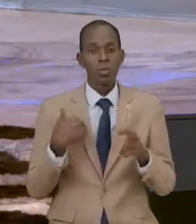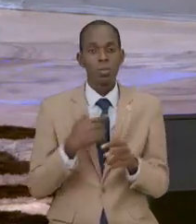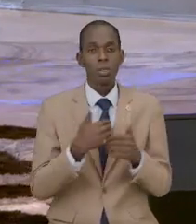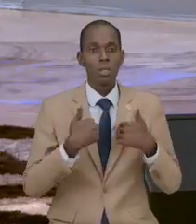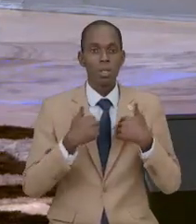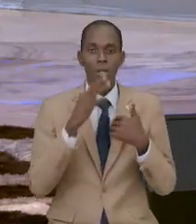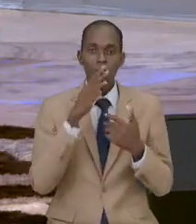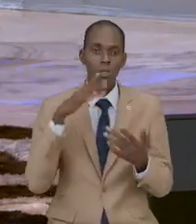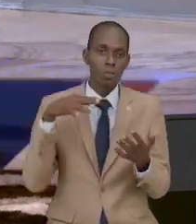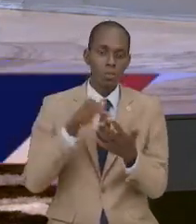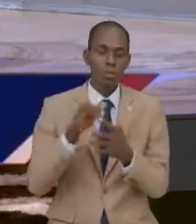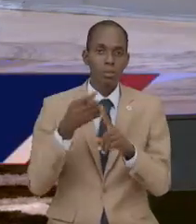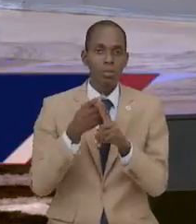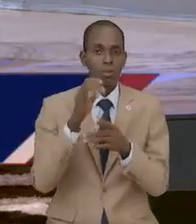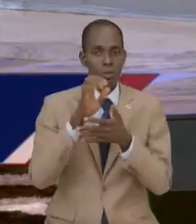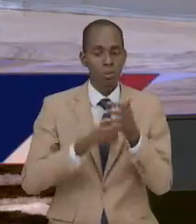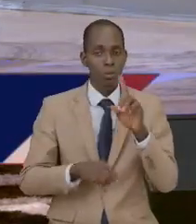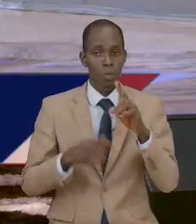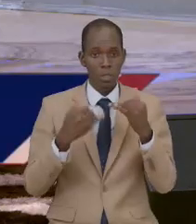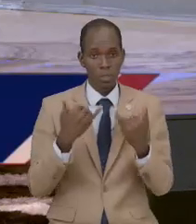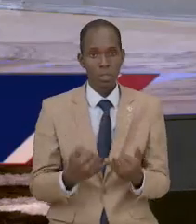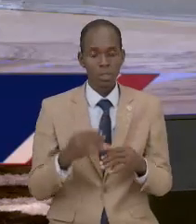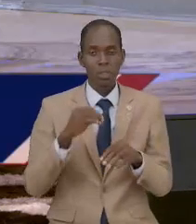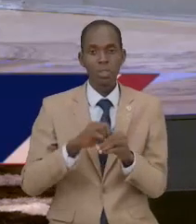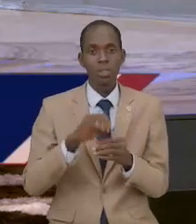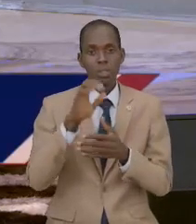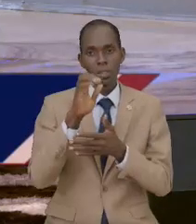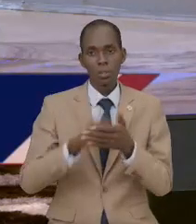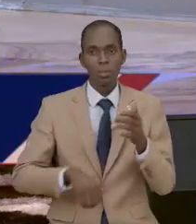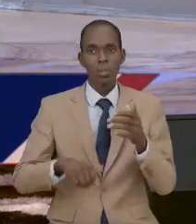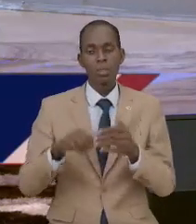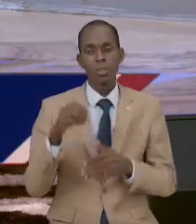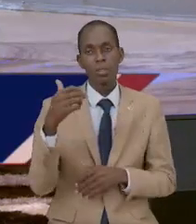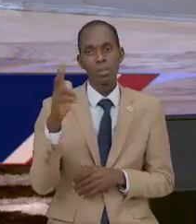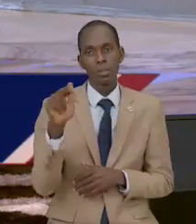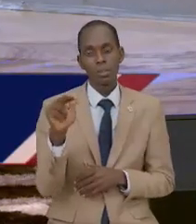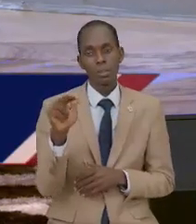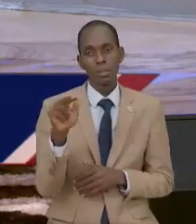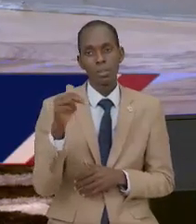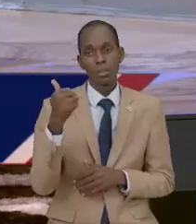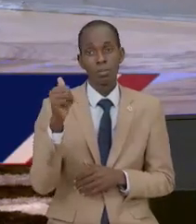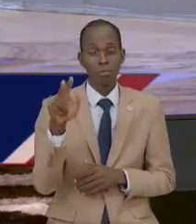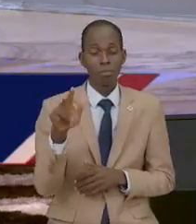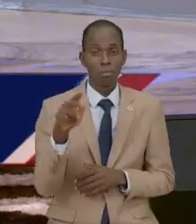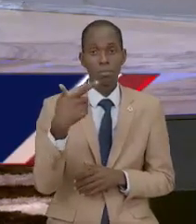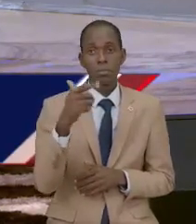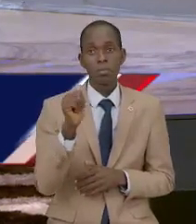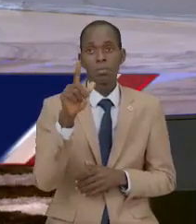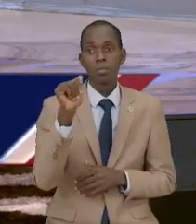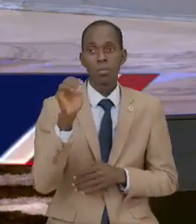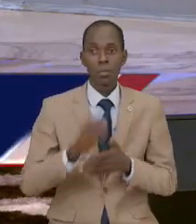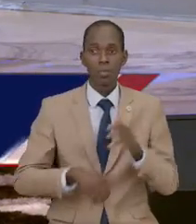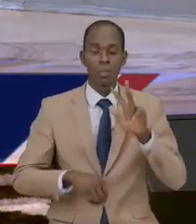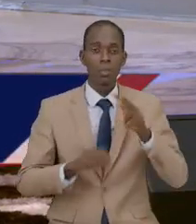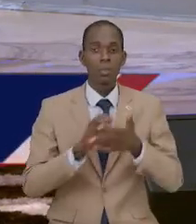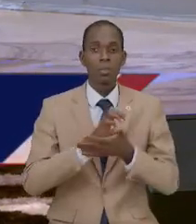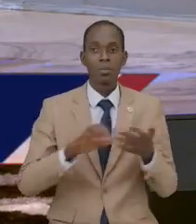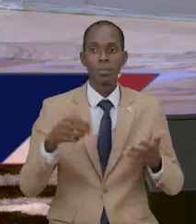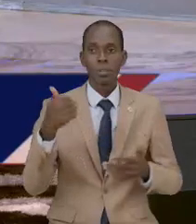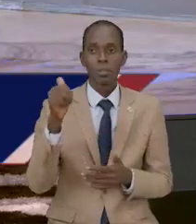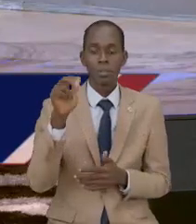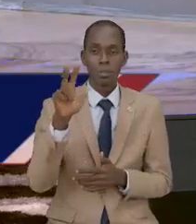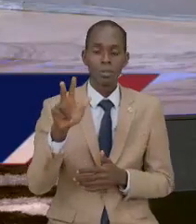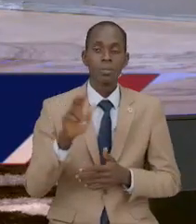1. And now we're in verse 13, Galatians chapter 3, reading from verse 13.